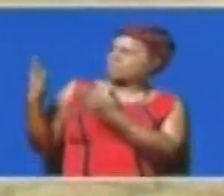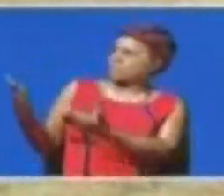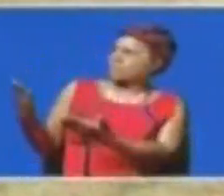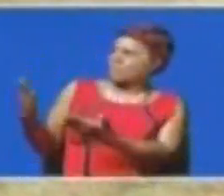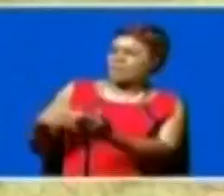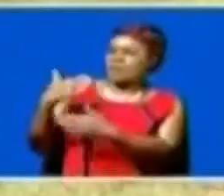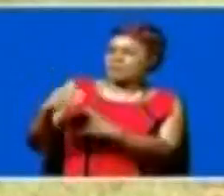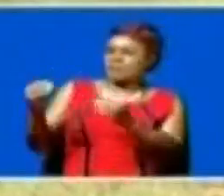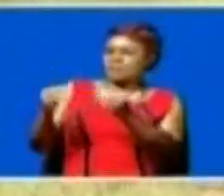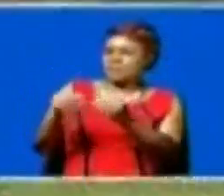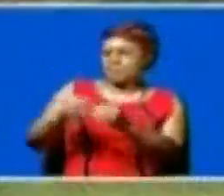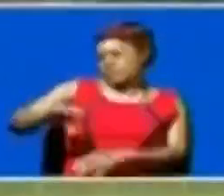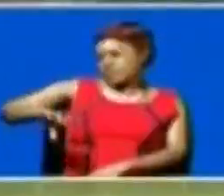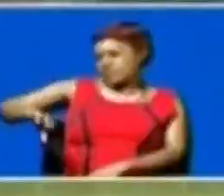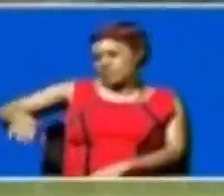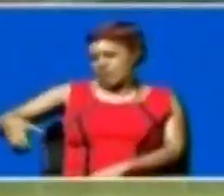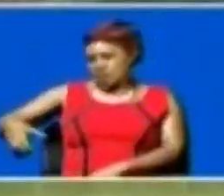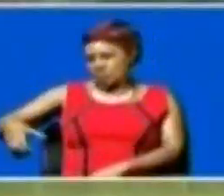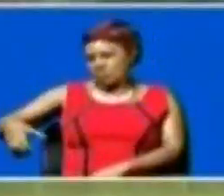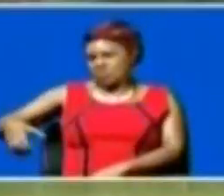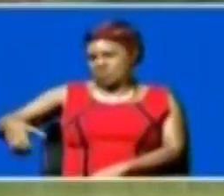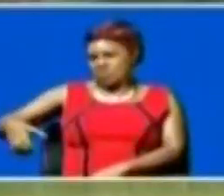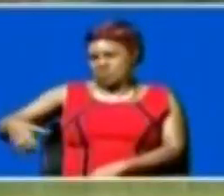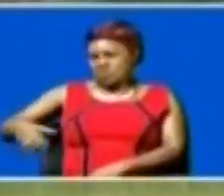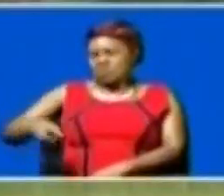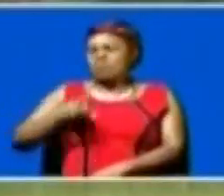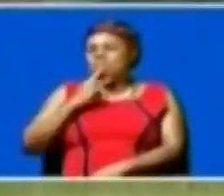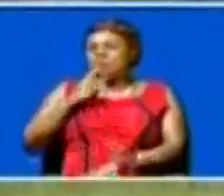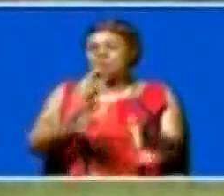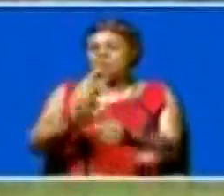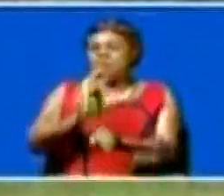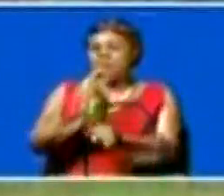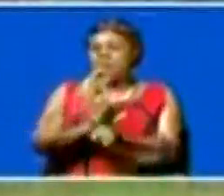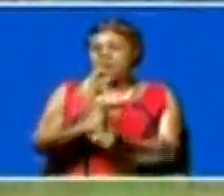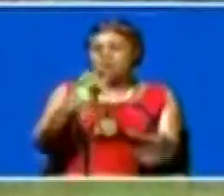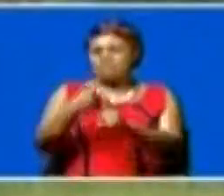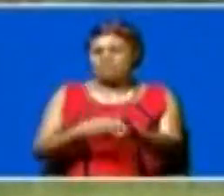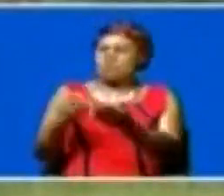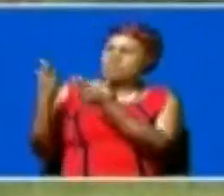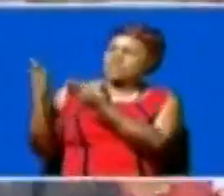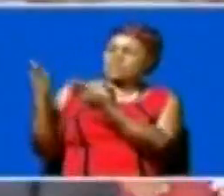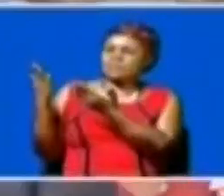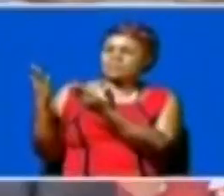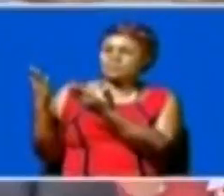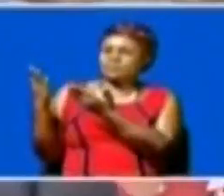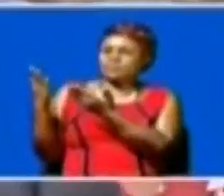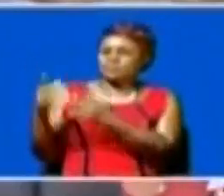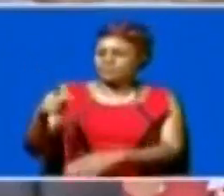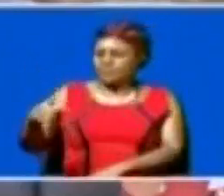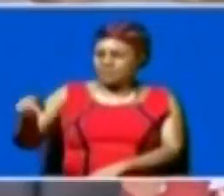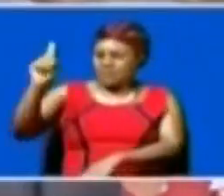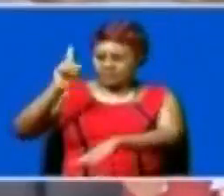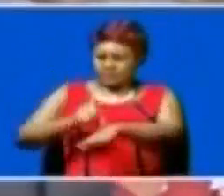follows a meeting in Kikuyu town over the swamp that feeds the Nairobi River, among other water bodies in and around the city. This is the right